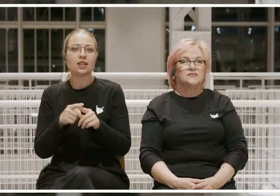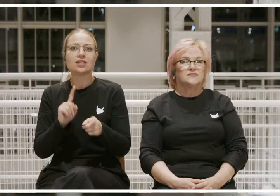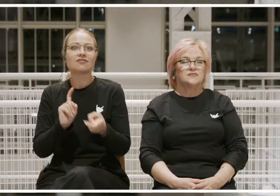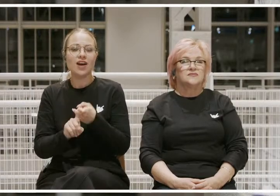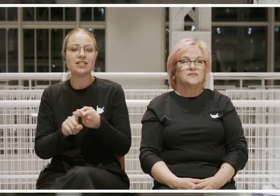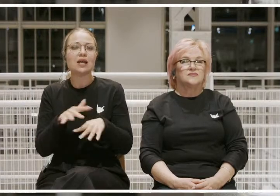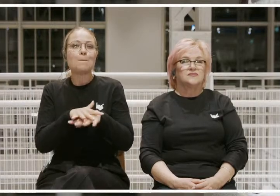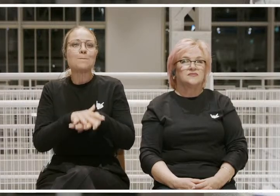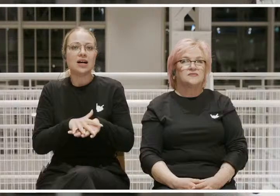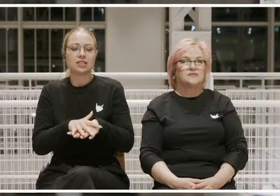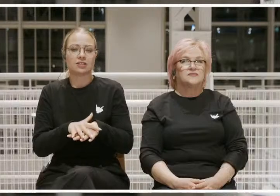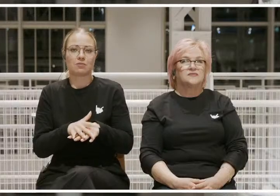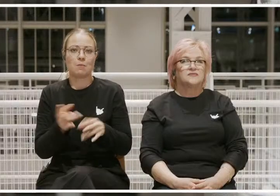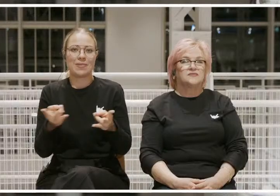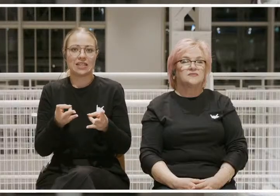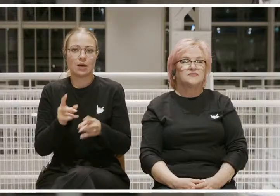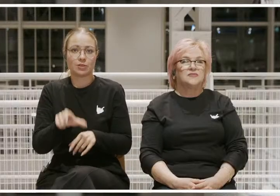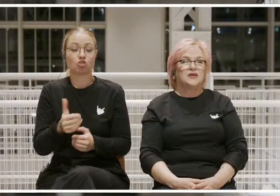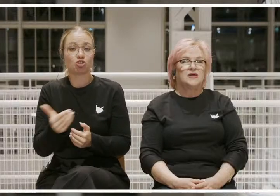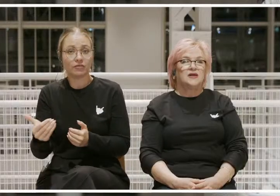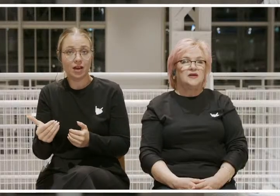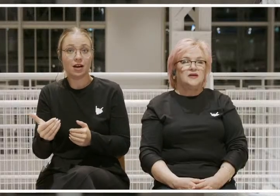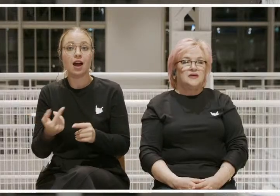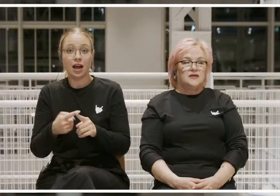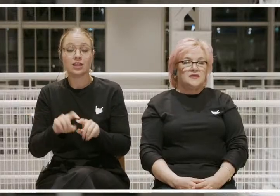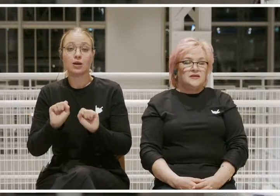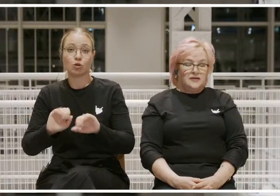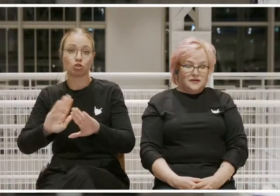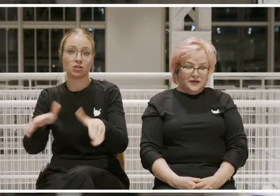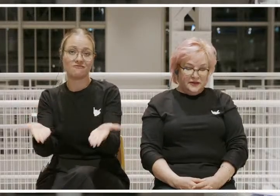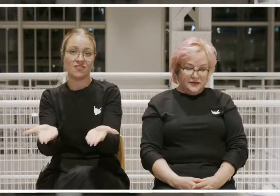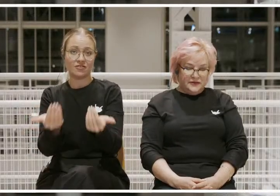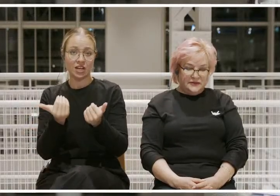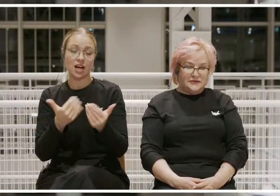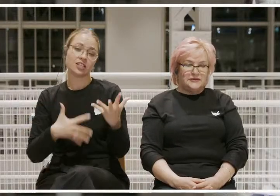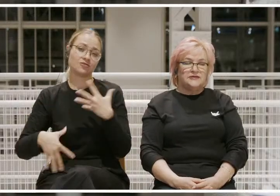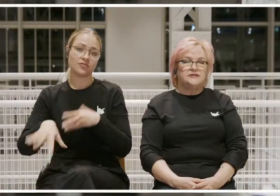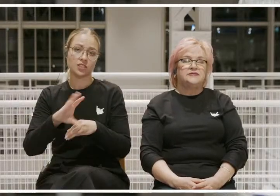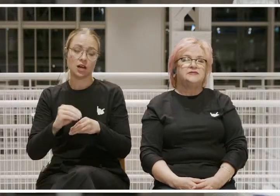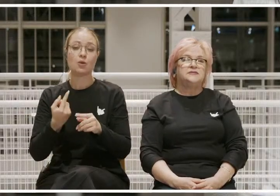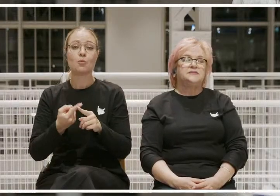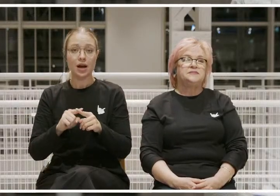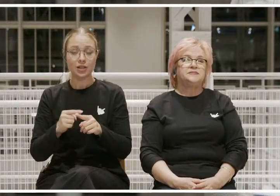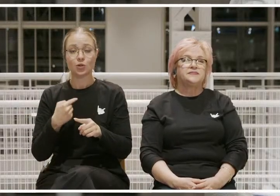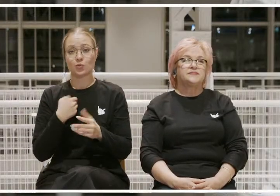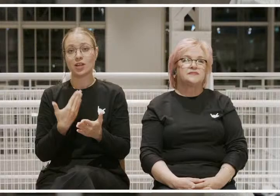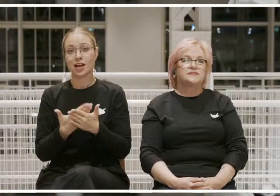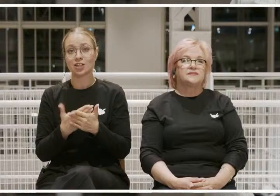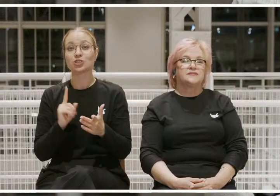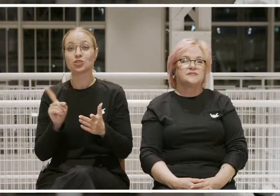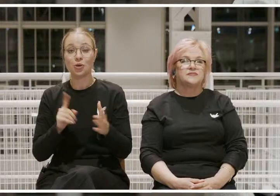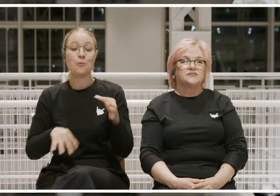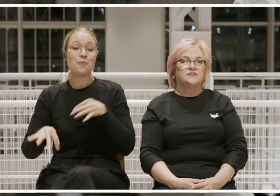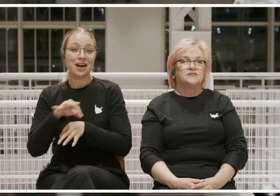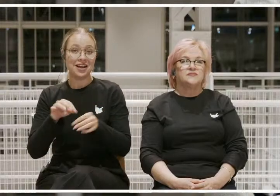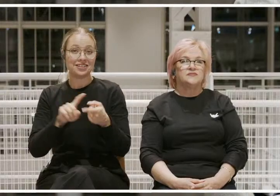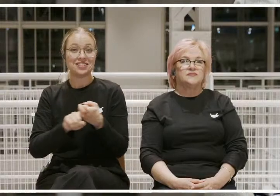they can have everyone. So that's why I think the projects around food are